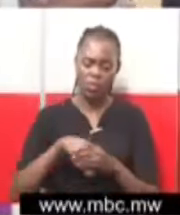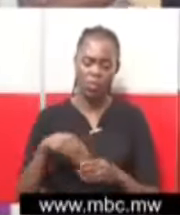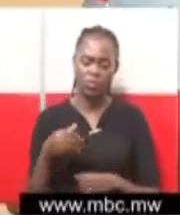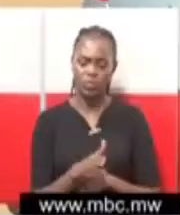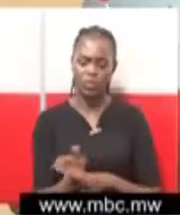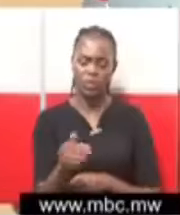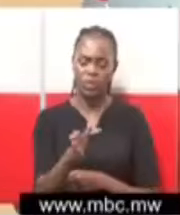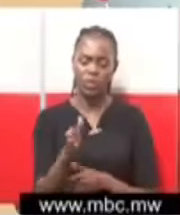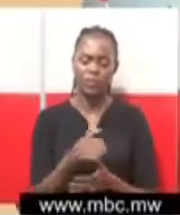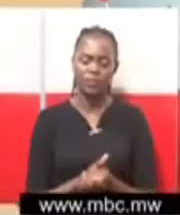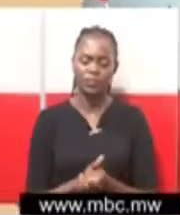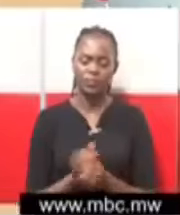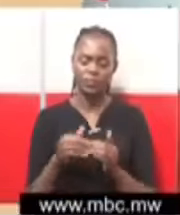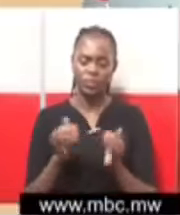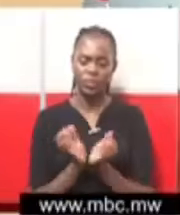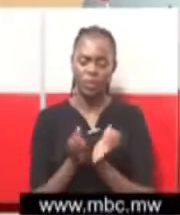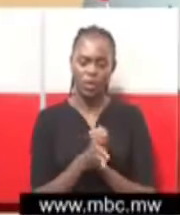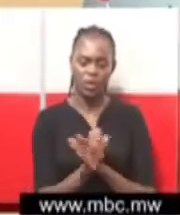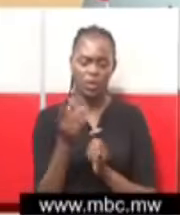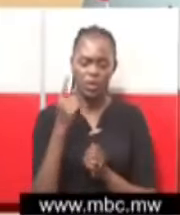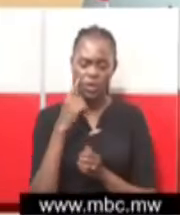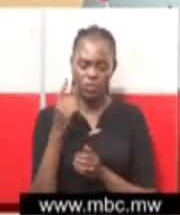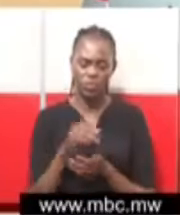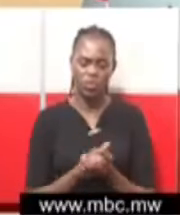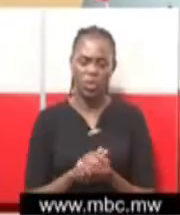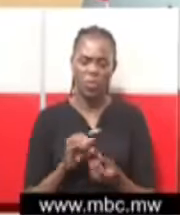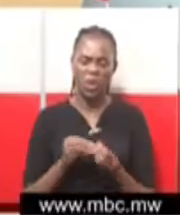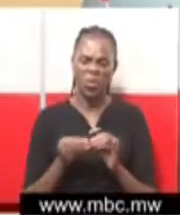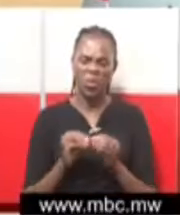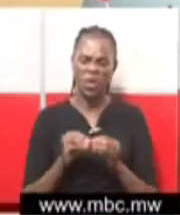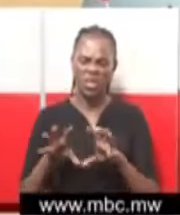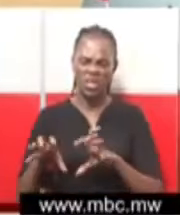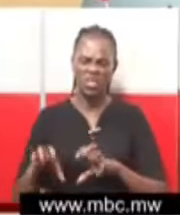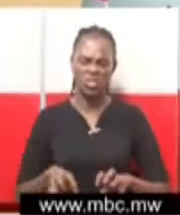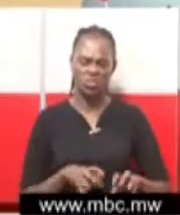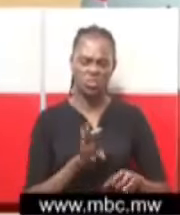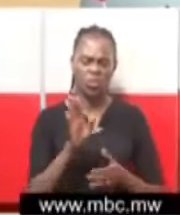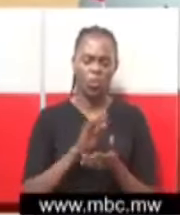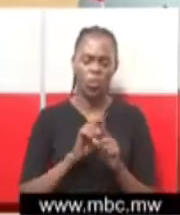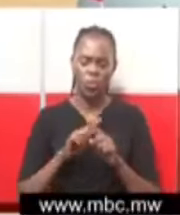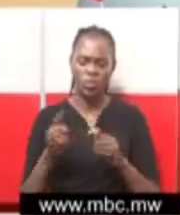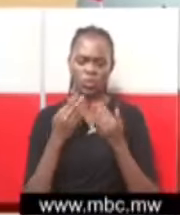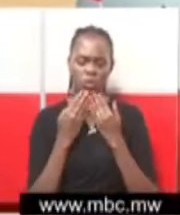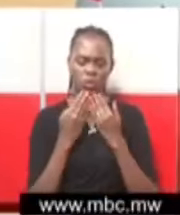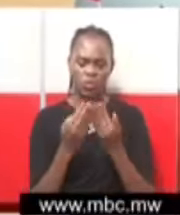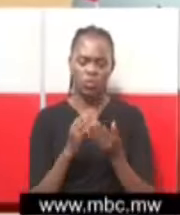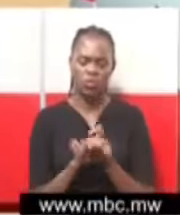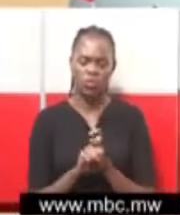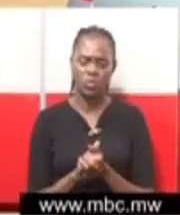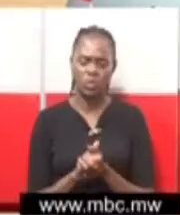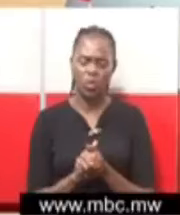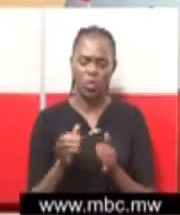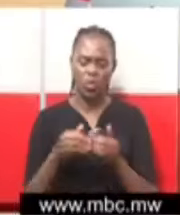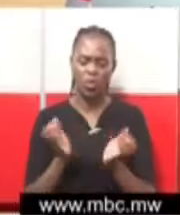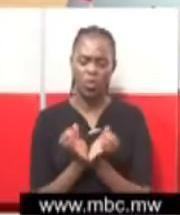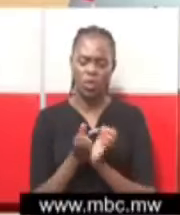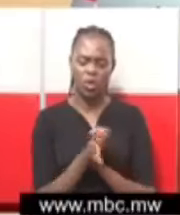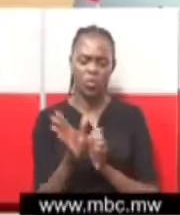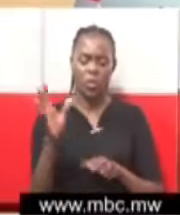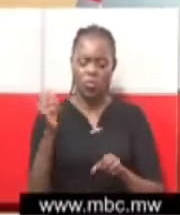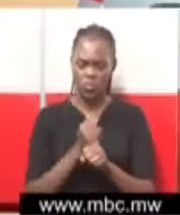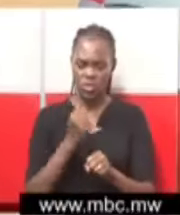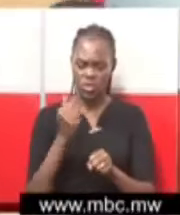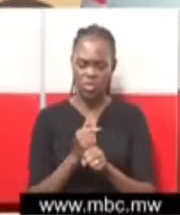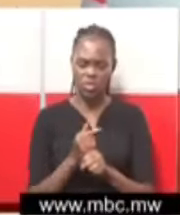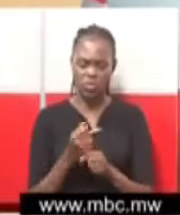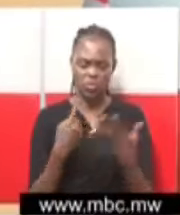politics. Political parties being very transparent about how they are conducting things, and I must commend the six major political parties that we are working with, because they've